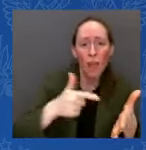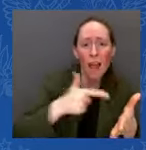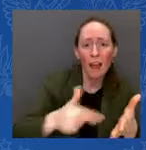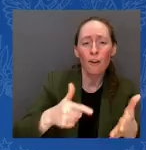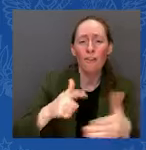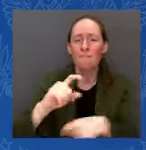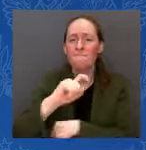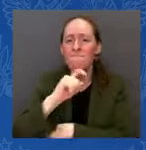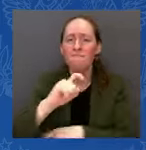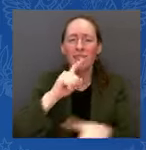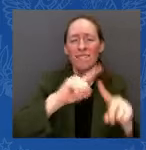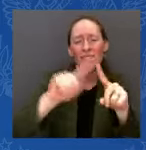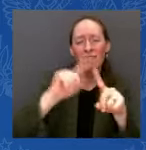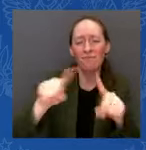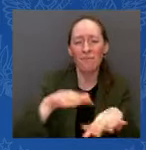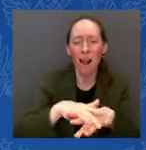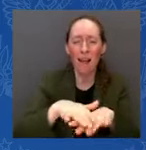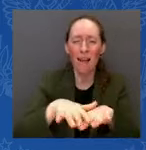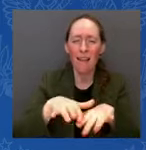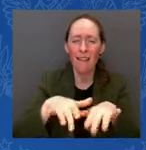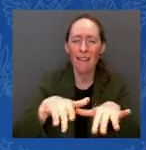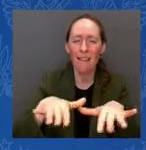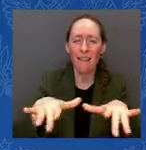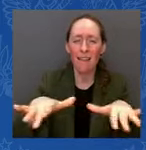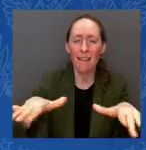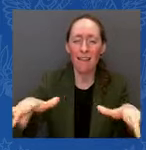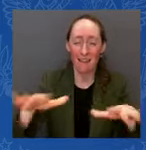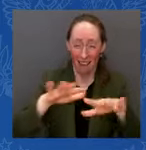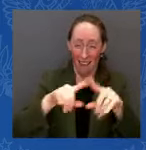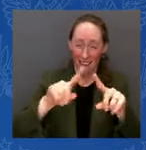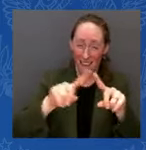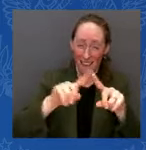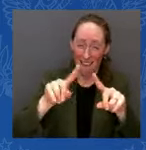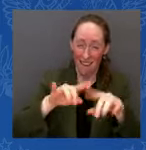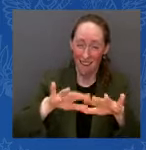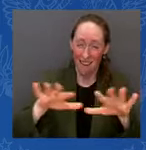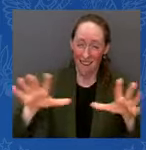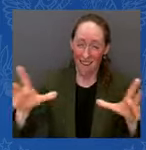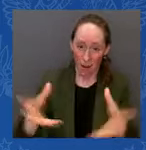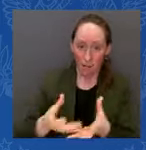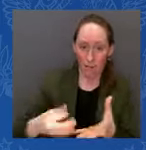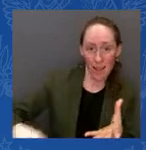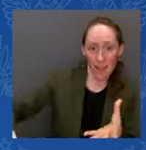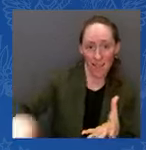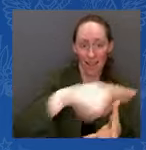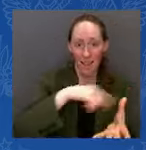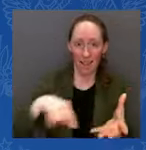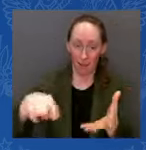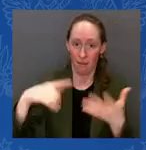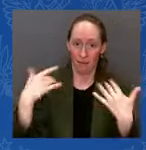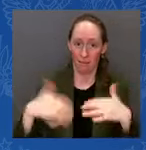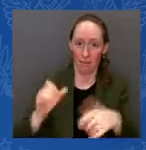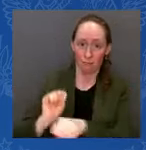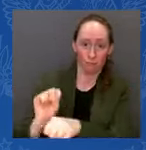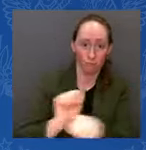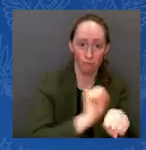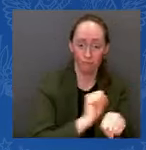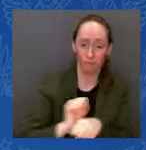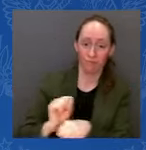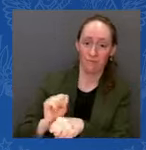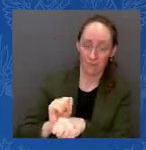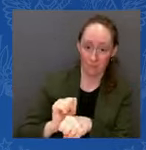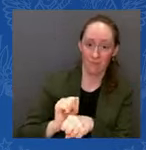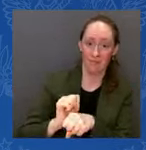also presents a whole-of-nation opportunity. We will work with the state governments of South Australia